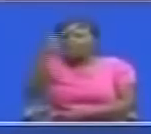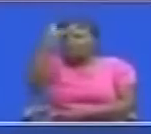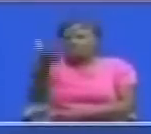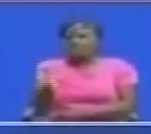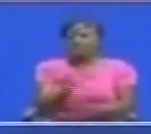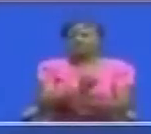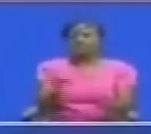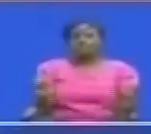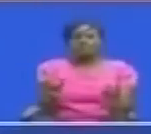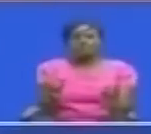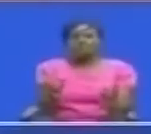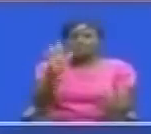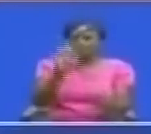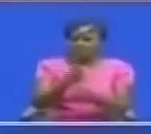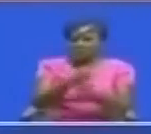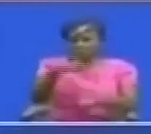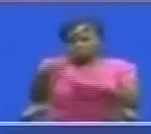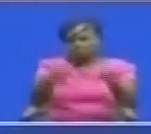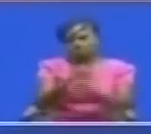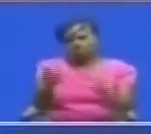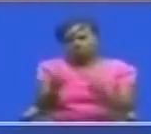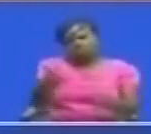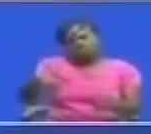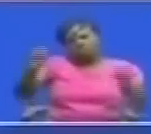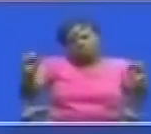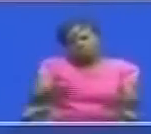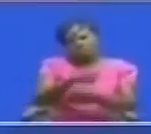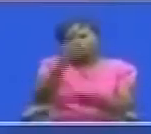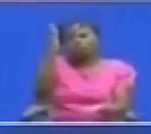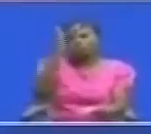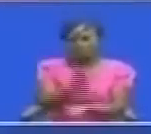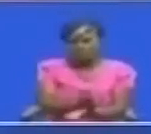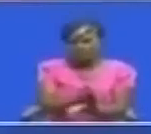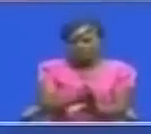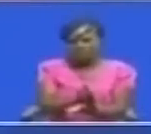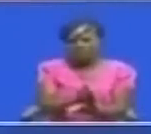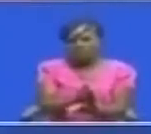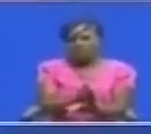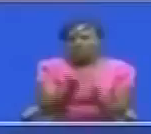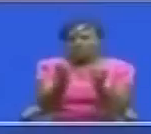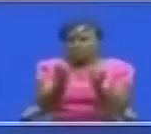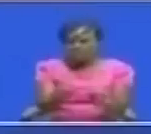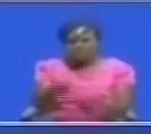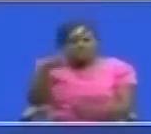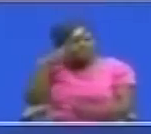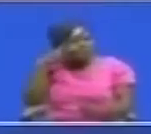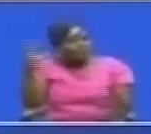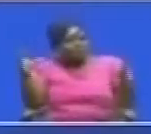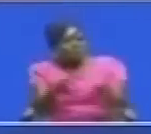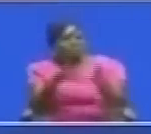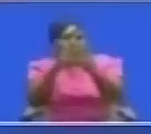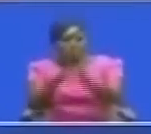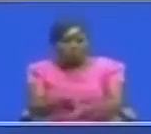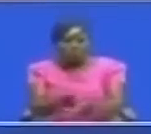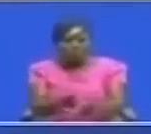us. There wasn't much to go on, and so we were unable to verify the claims independently on whether it was a terror cell as reported.